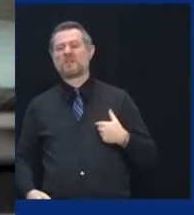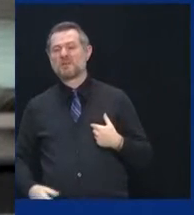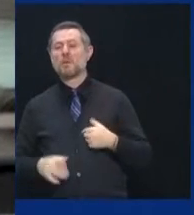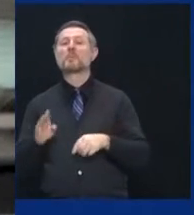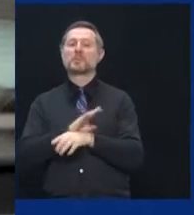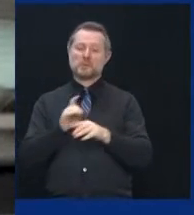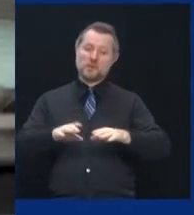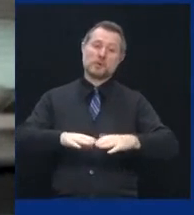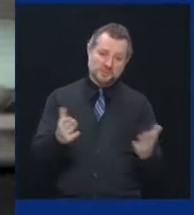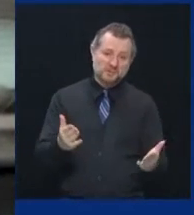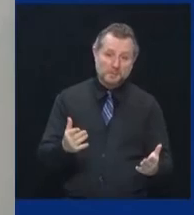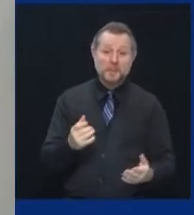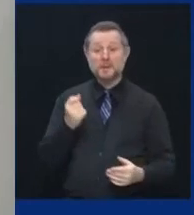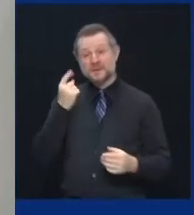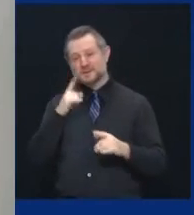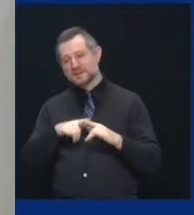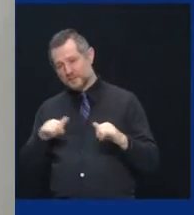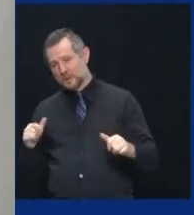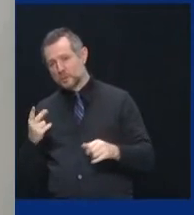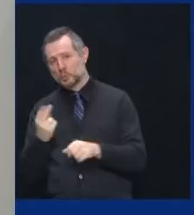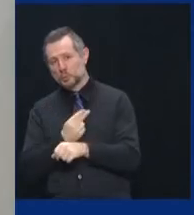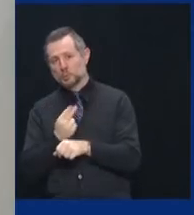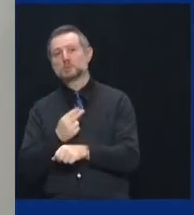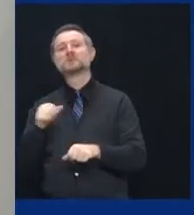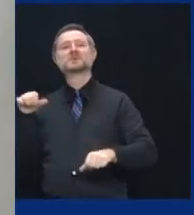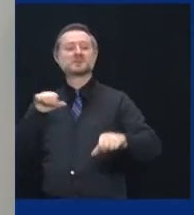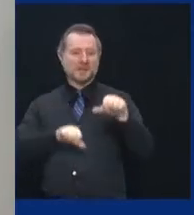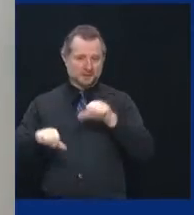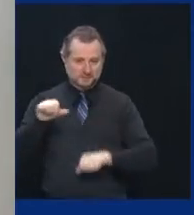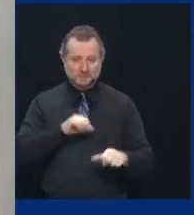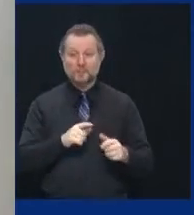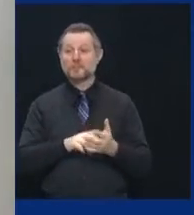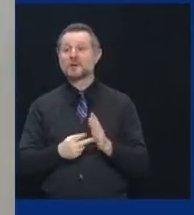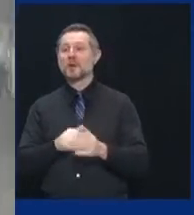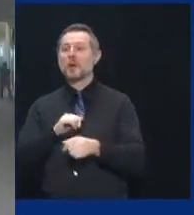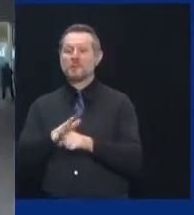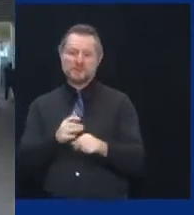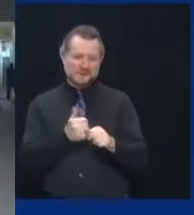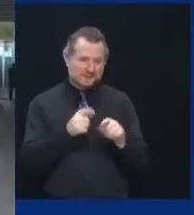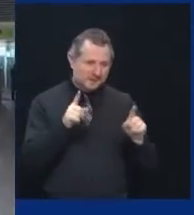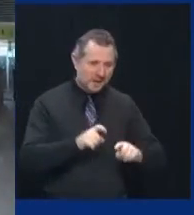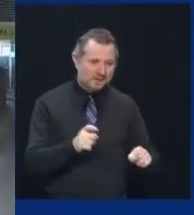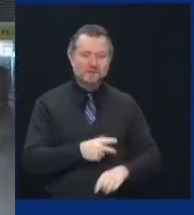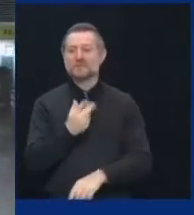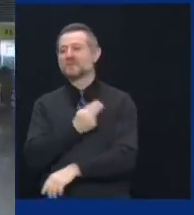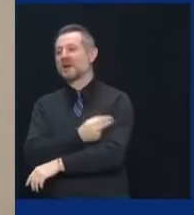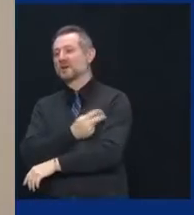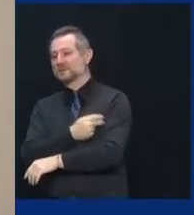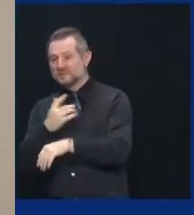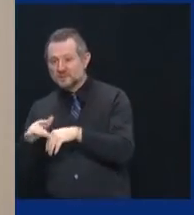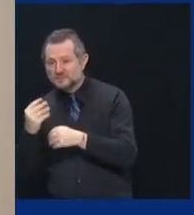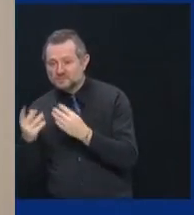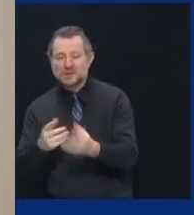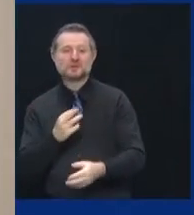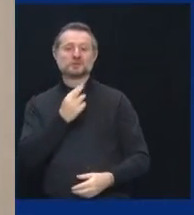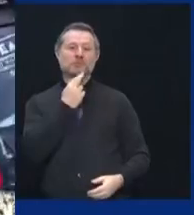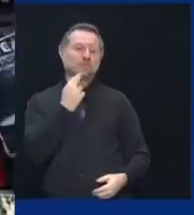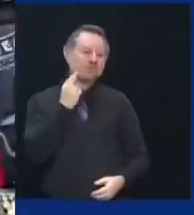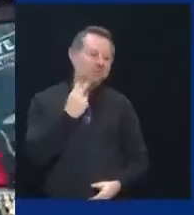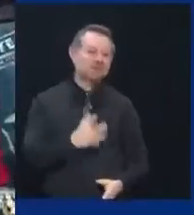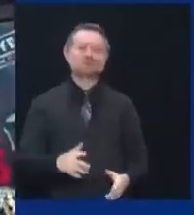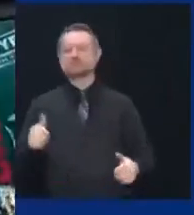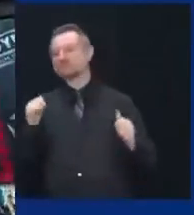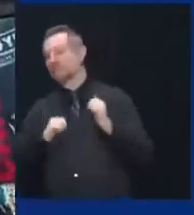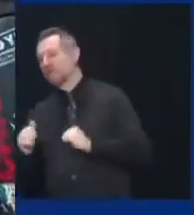to do it, making COVID testing and vaccinations available so that we can reopen restaurants and art spaces and theaters